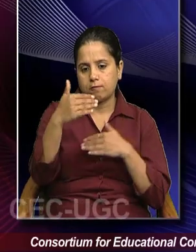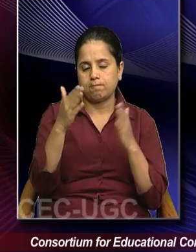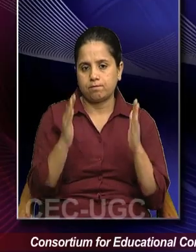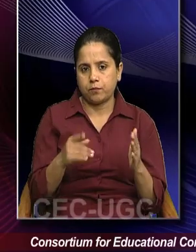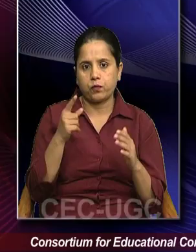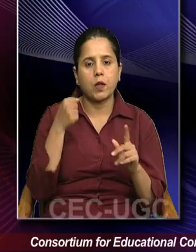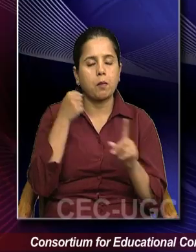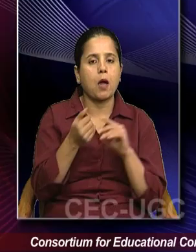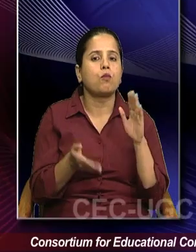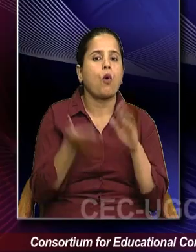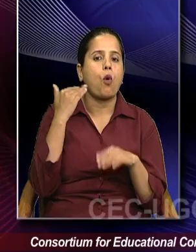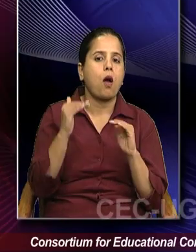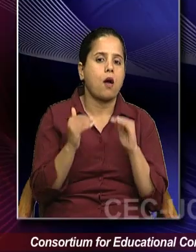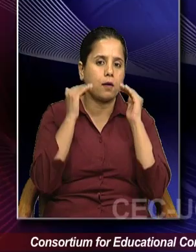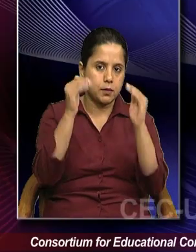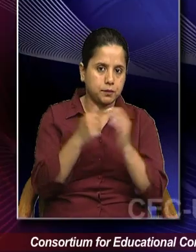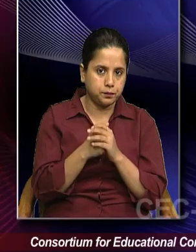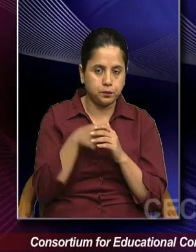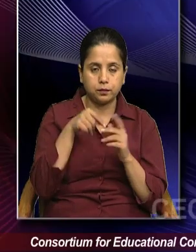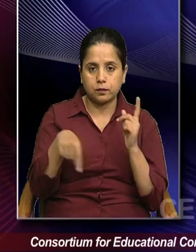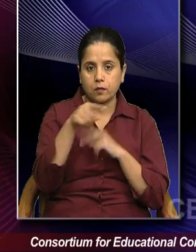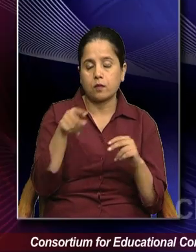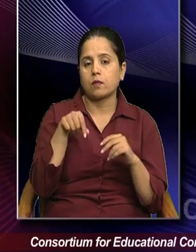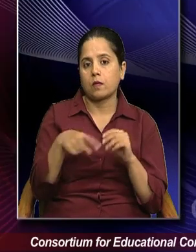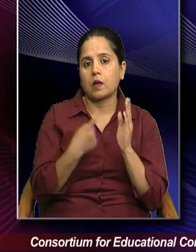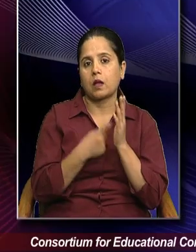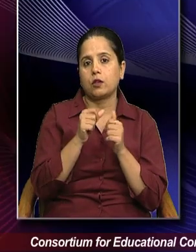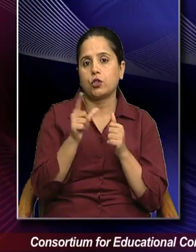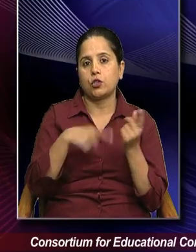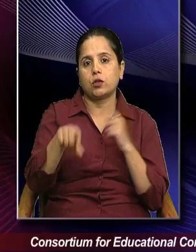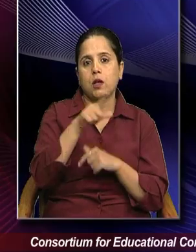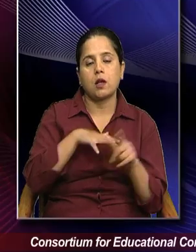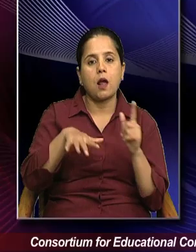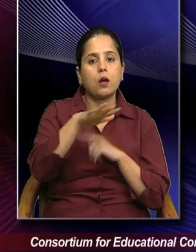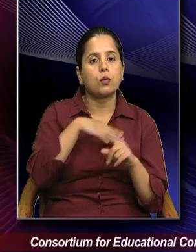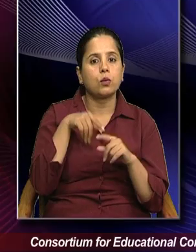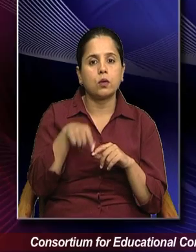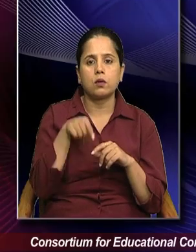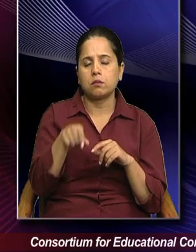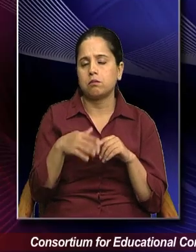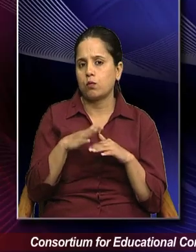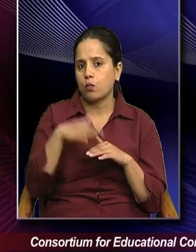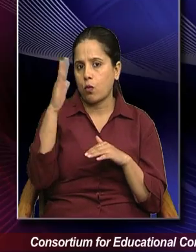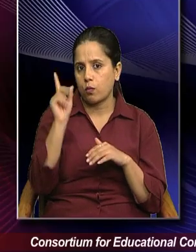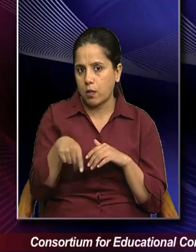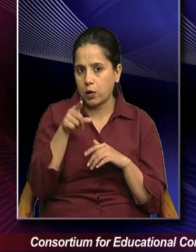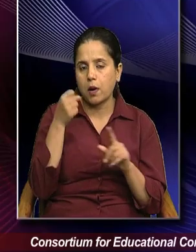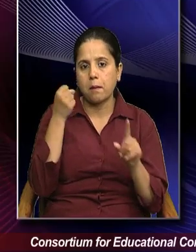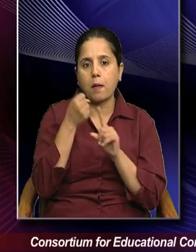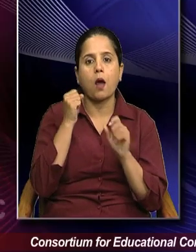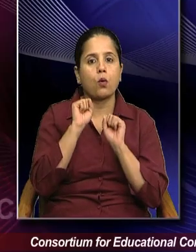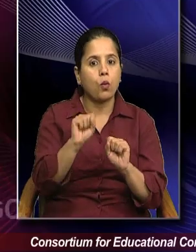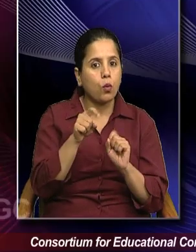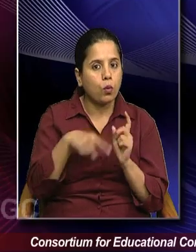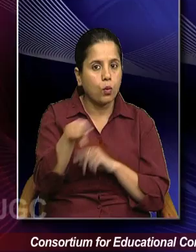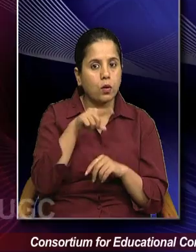impact is more higher. So, translate into regional language for maximum reach. To maximize your impact,